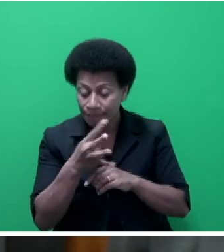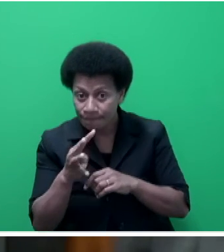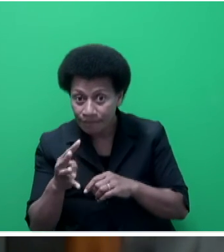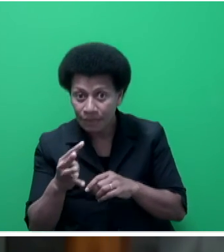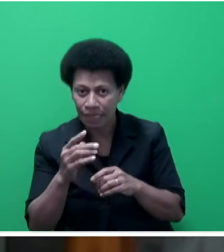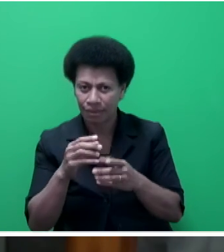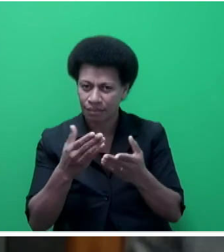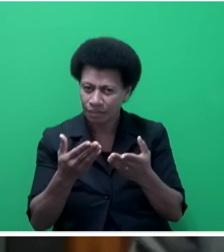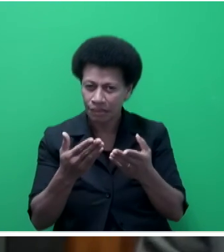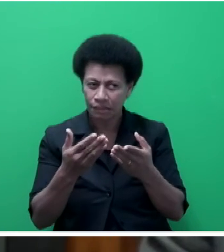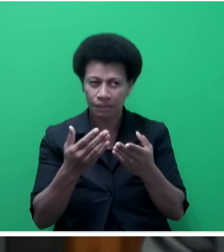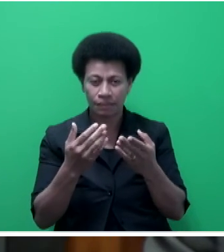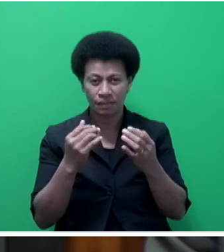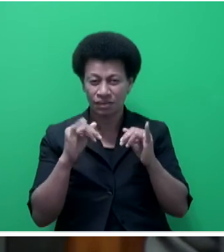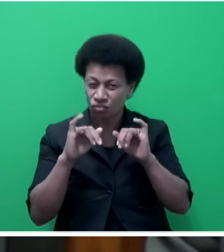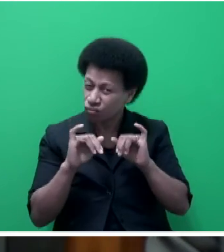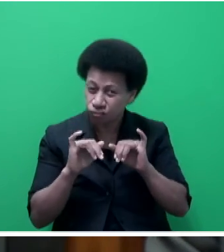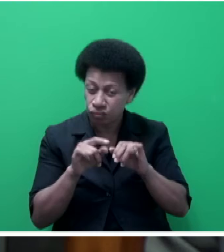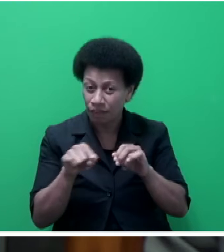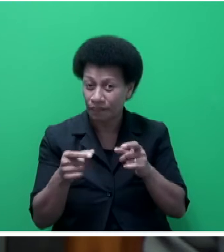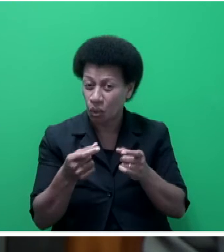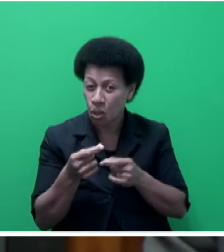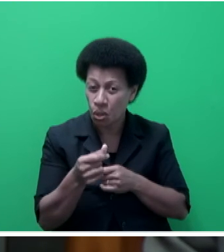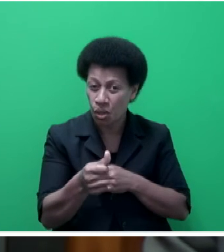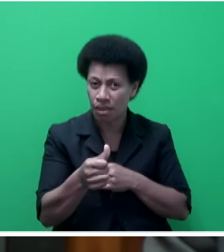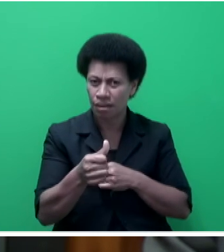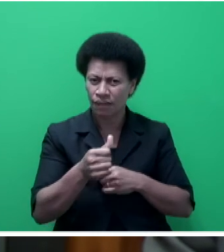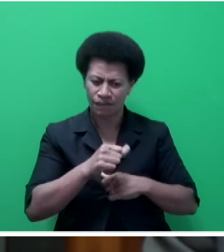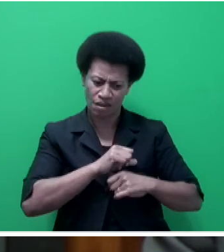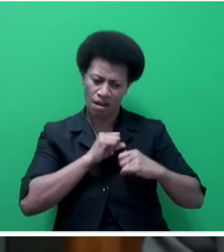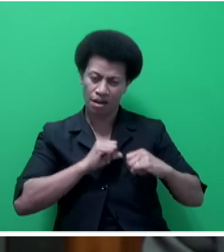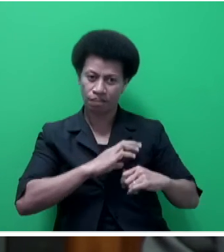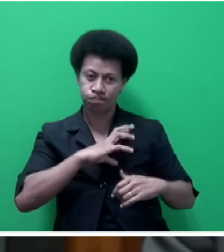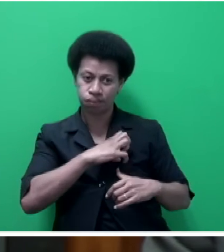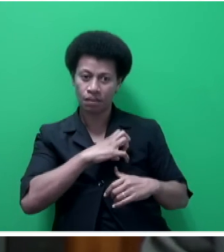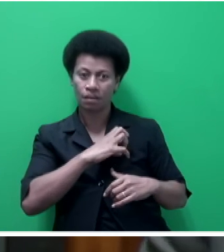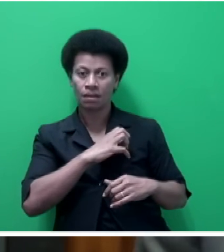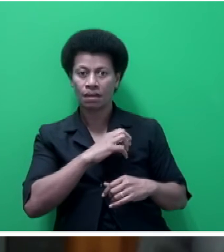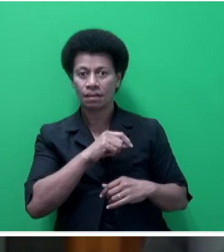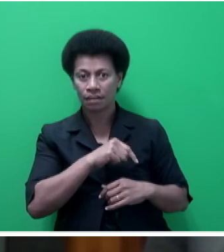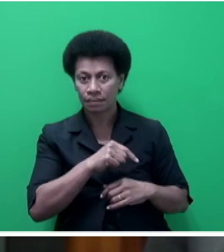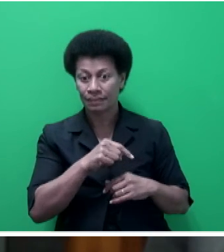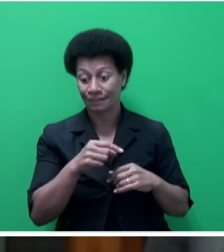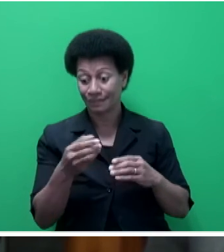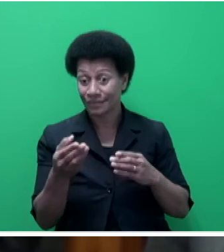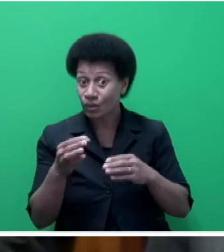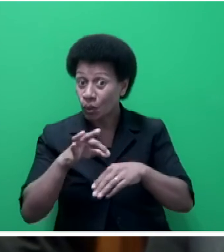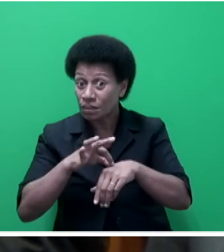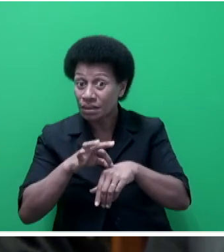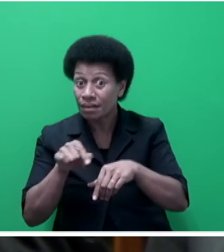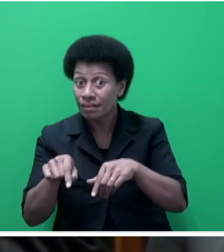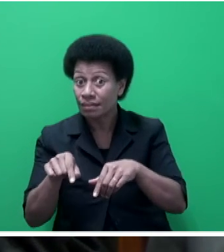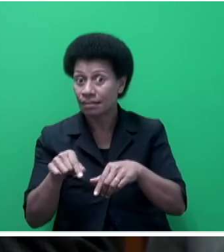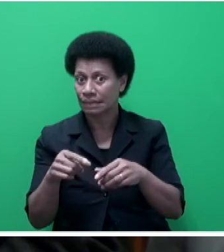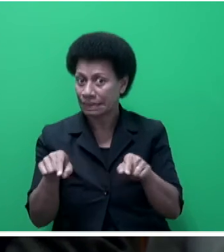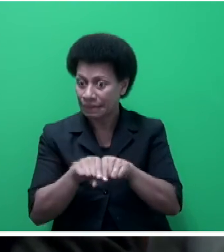interventions, such as early thrombolysis of heart attacks at the peripheral facilities, so that the same standard of care